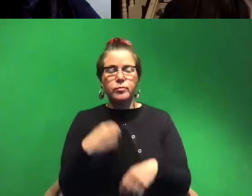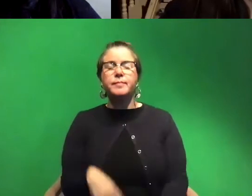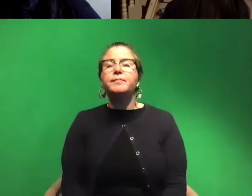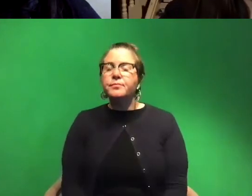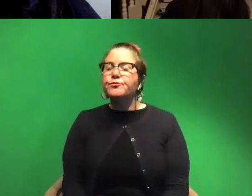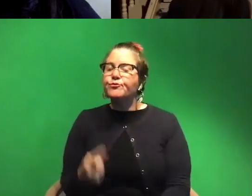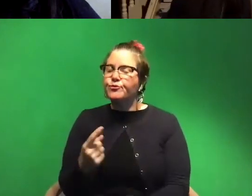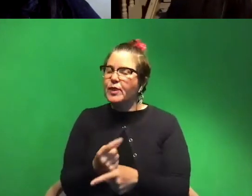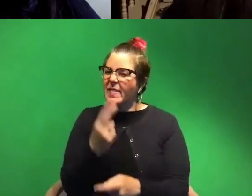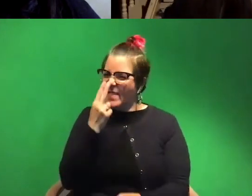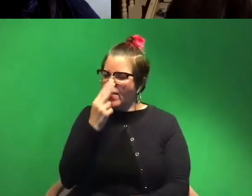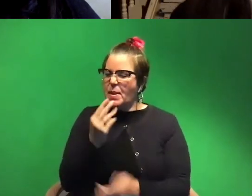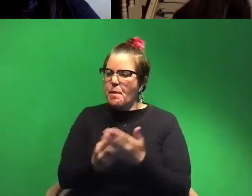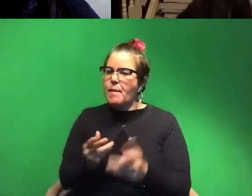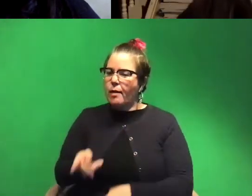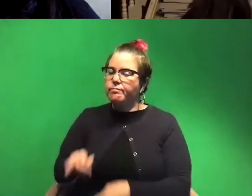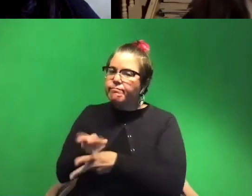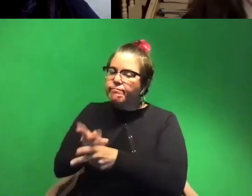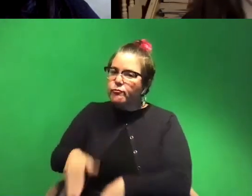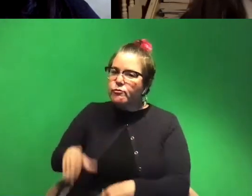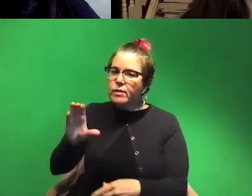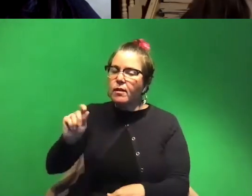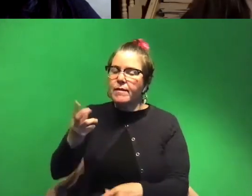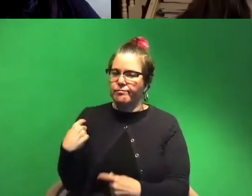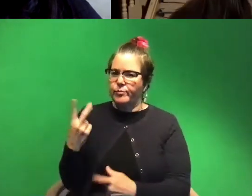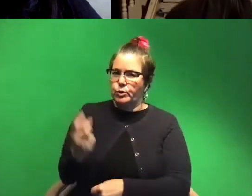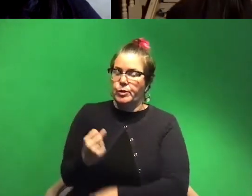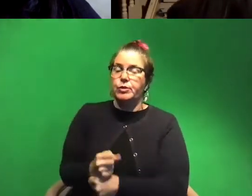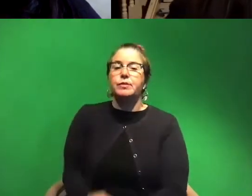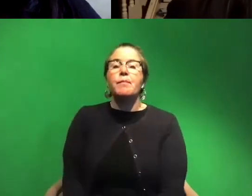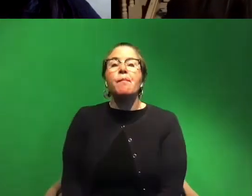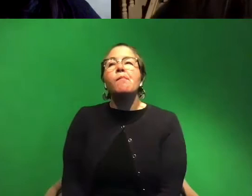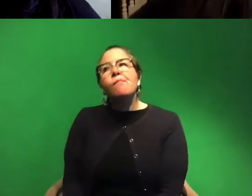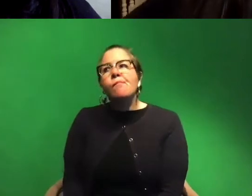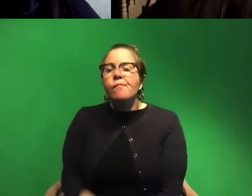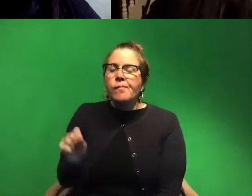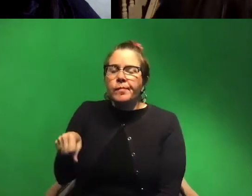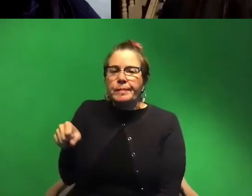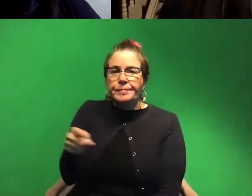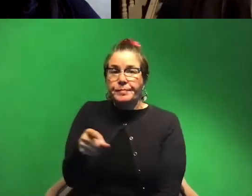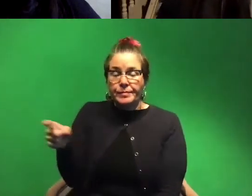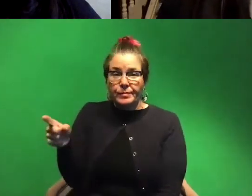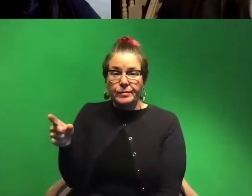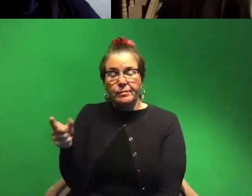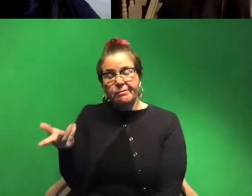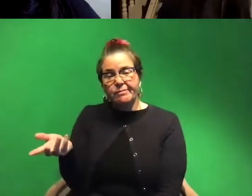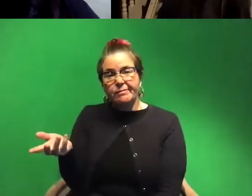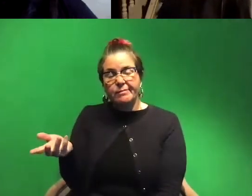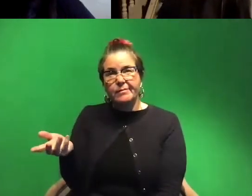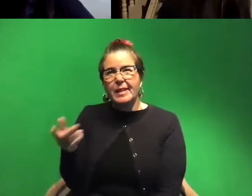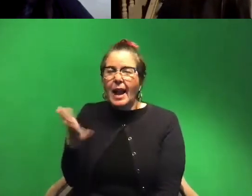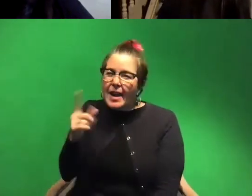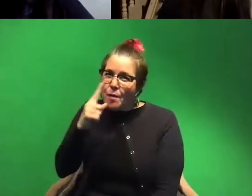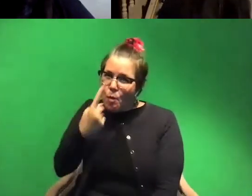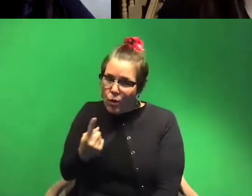funniest part about raising cuttlefish, which we've been doing for about 2 years now, is they're really pretty and they're kind of boring until